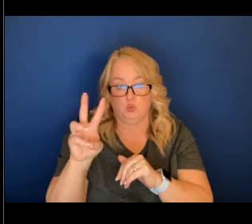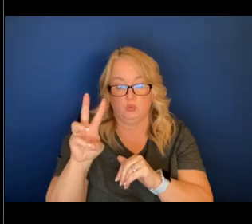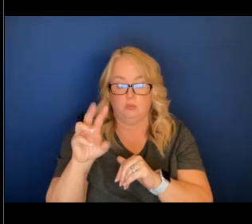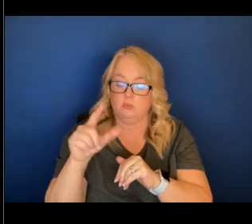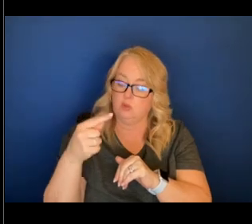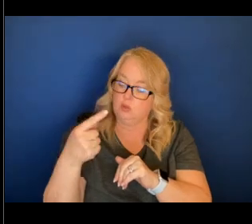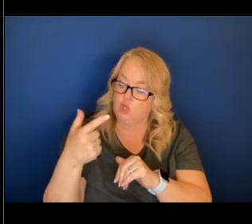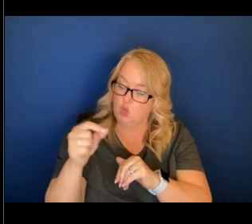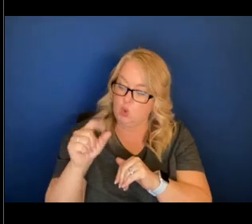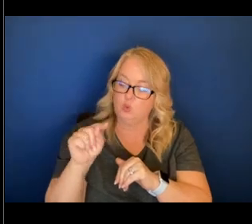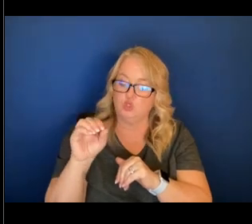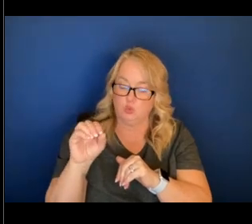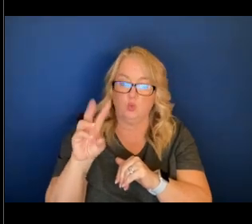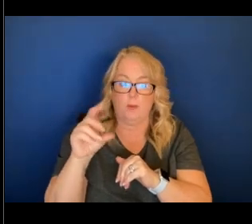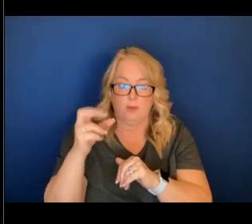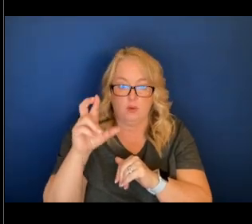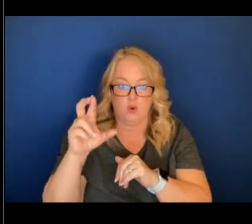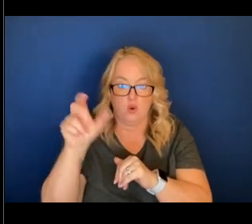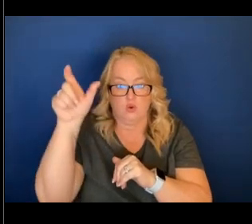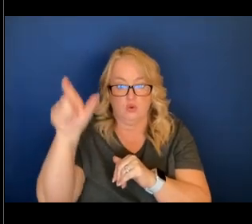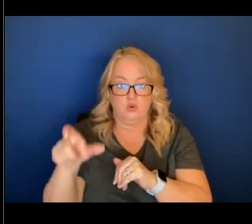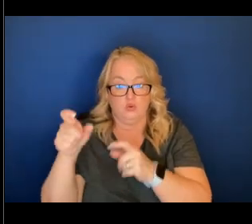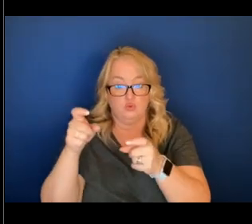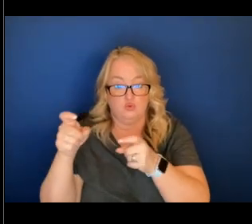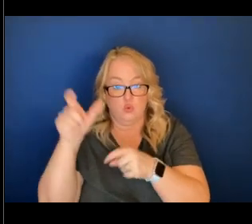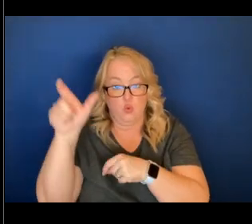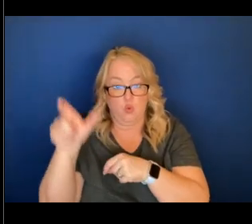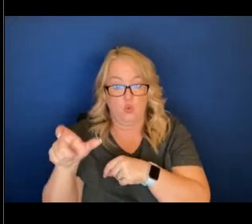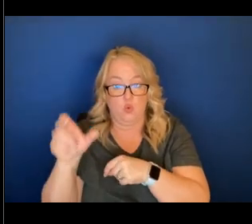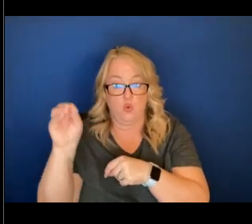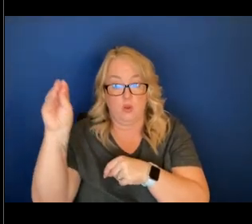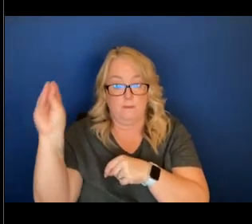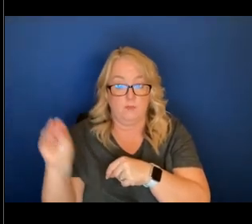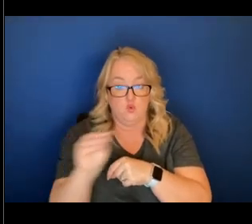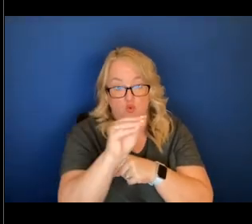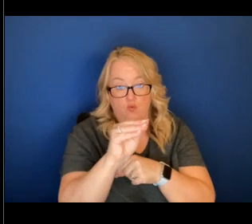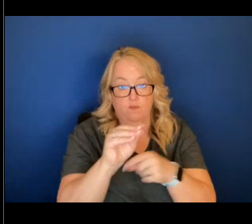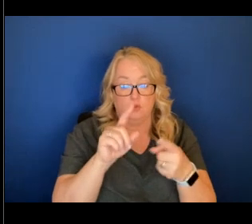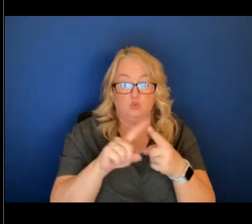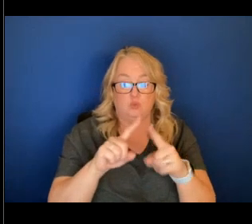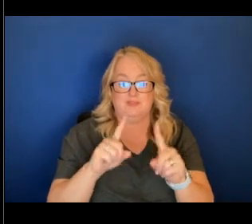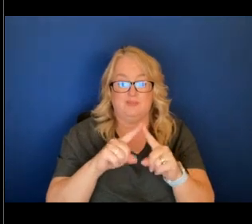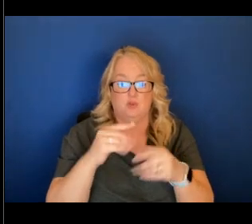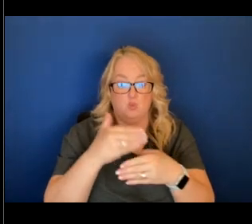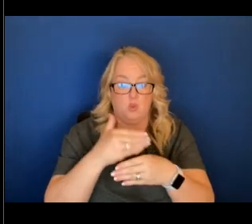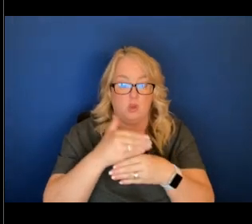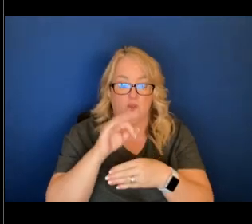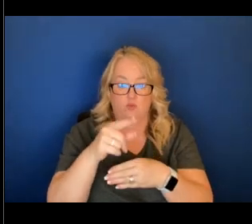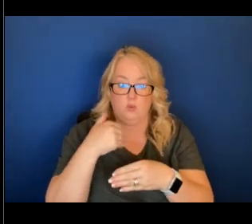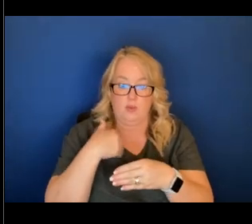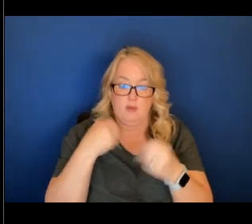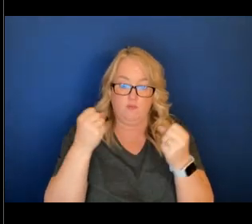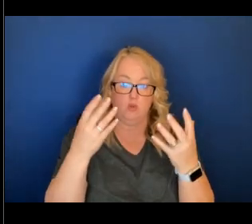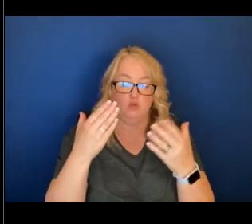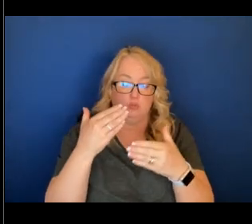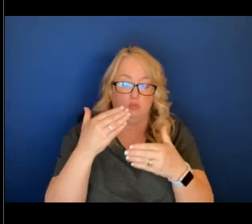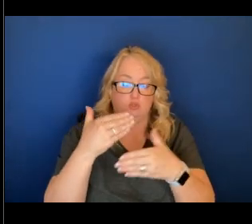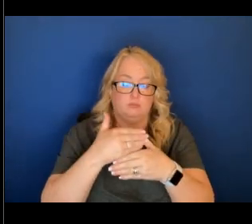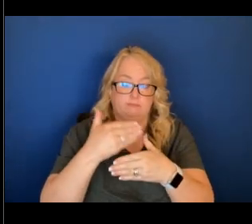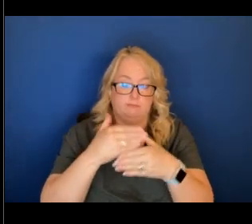control panel, or you can move it to another window if you have multiple screens.